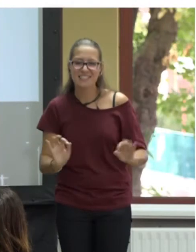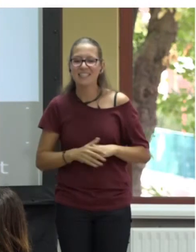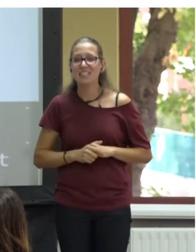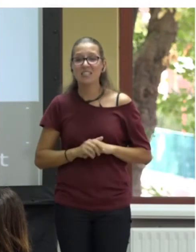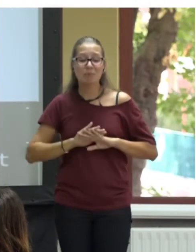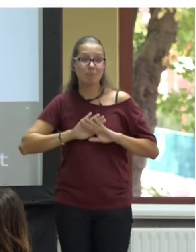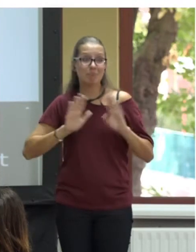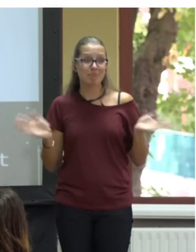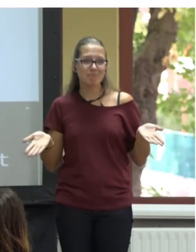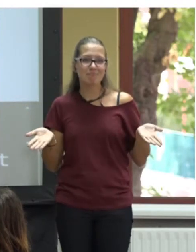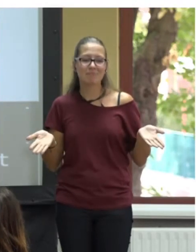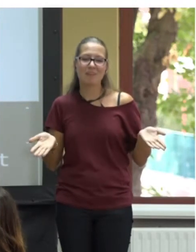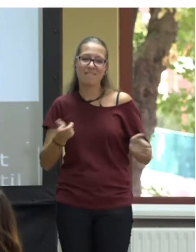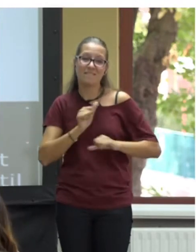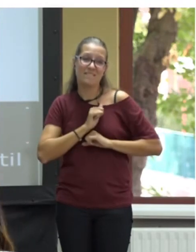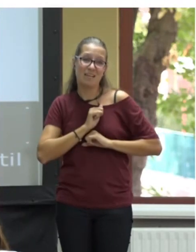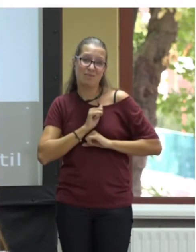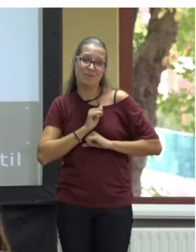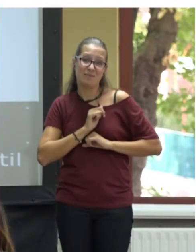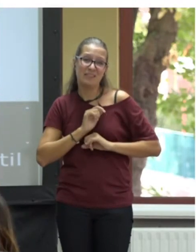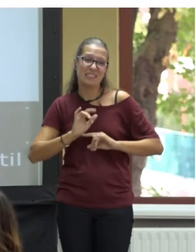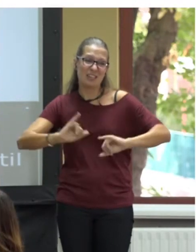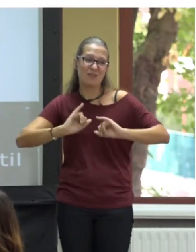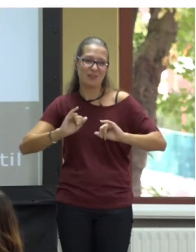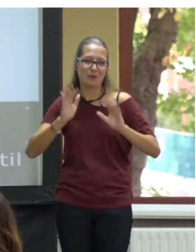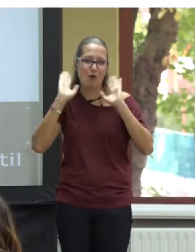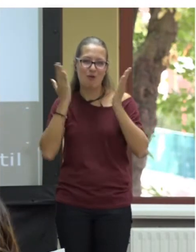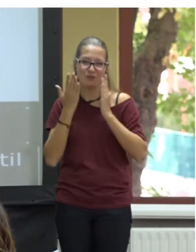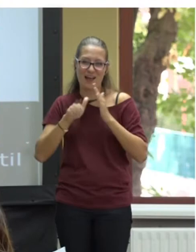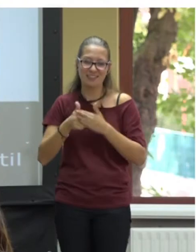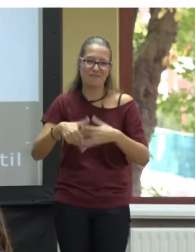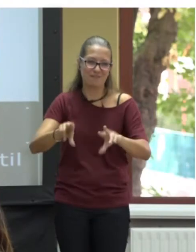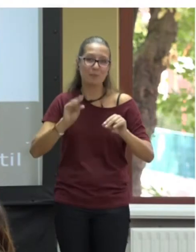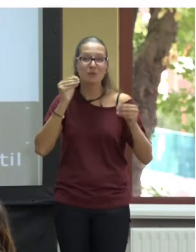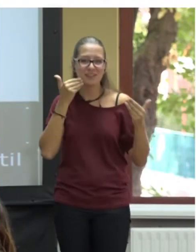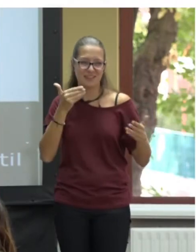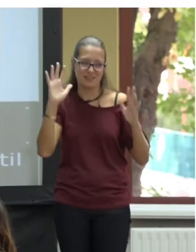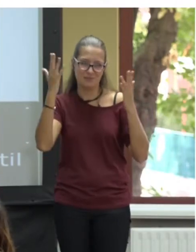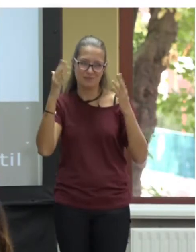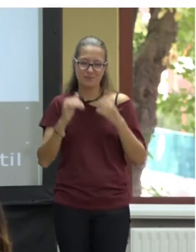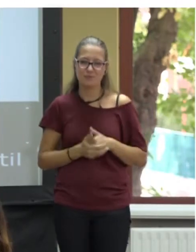workshop. And I hope that you will enjoy from the rest of the Congress. Thank you very much.